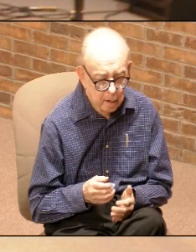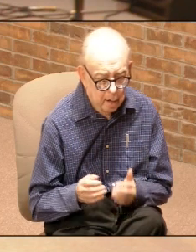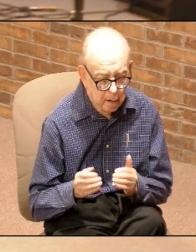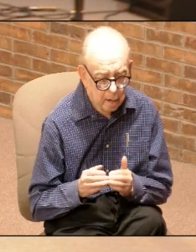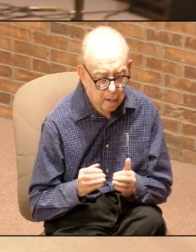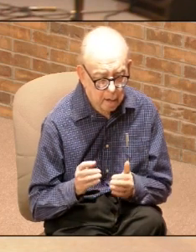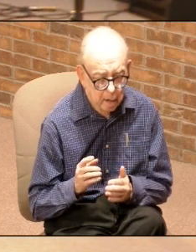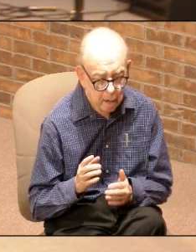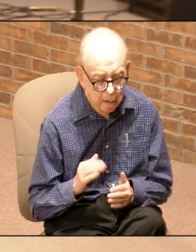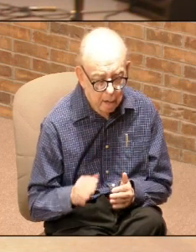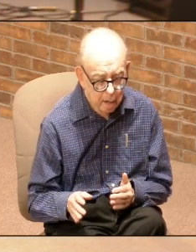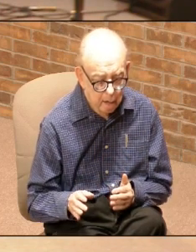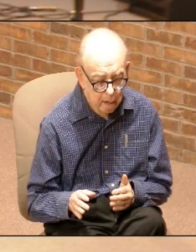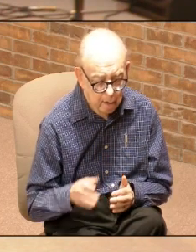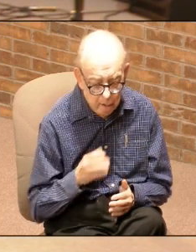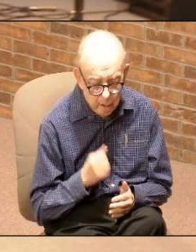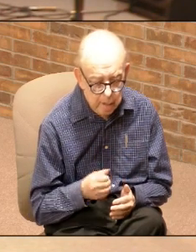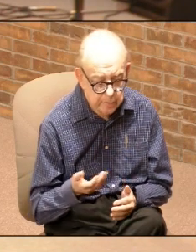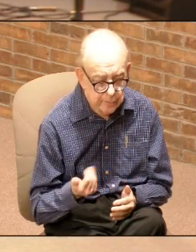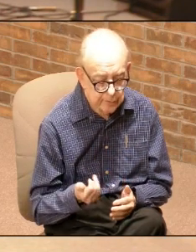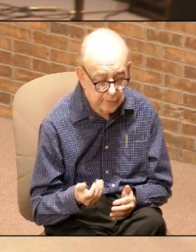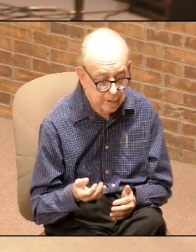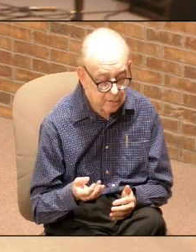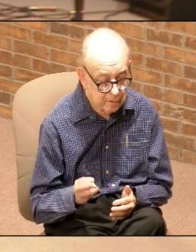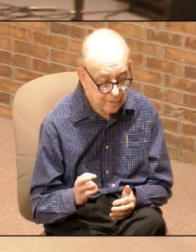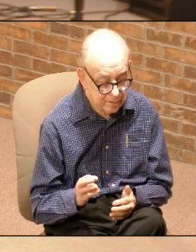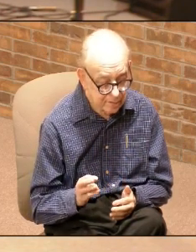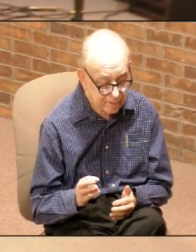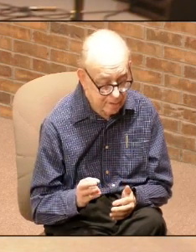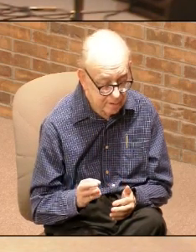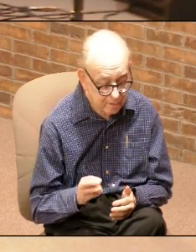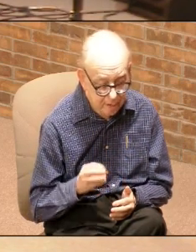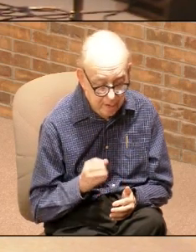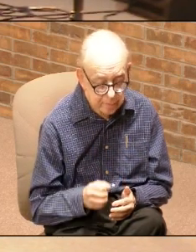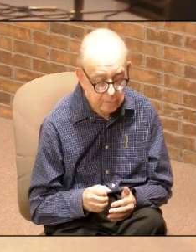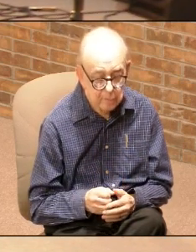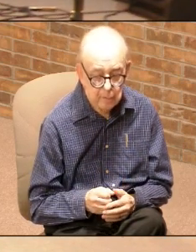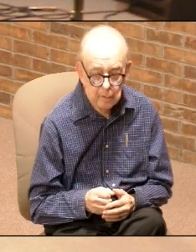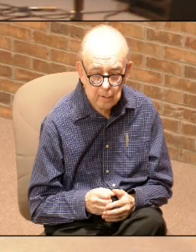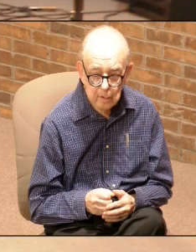Even when those children are 50 and 60 years old.